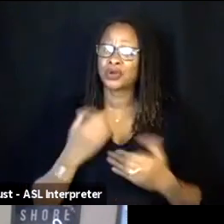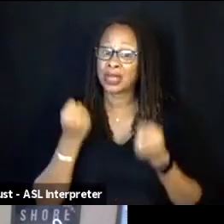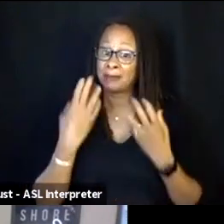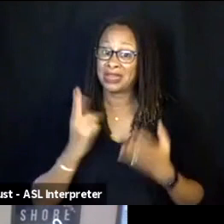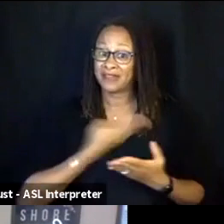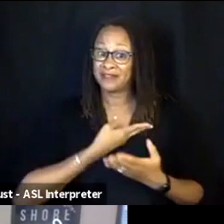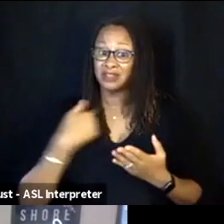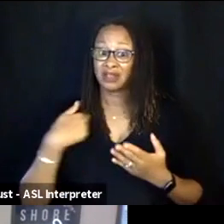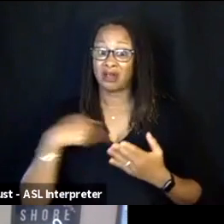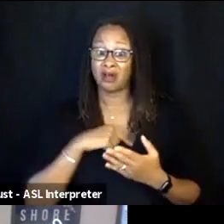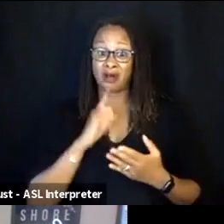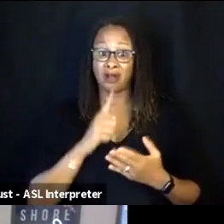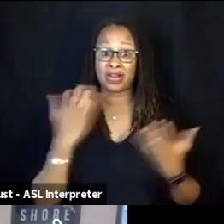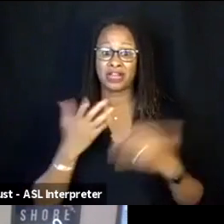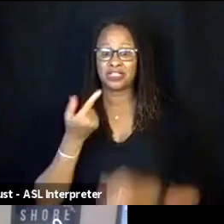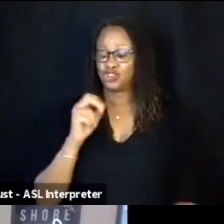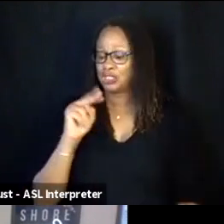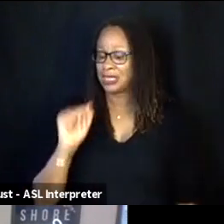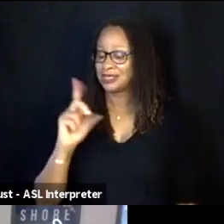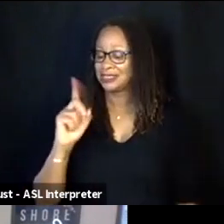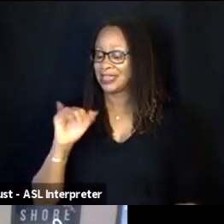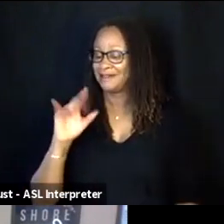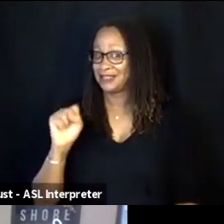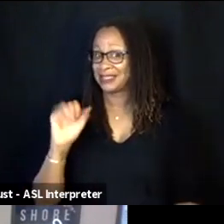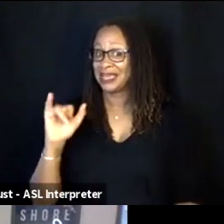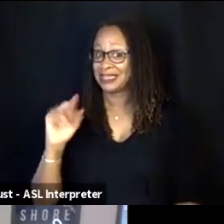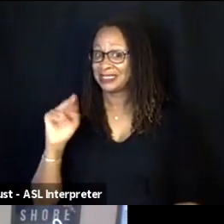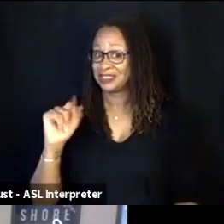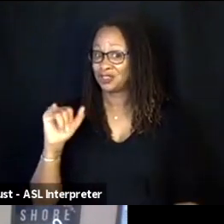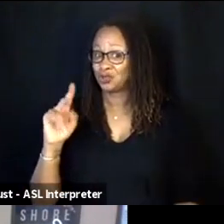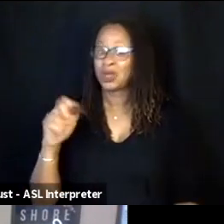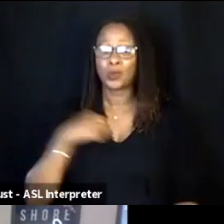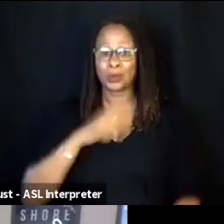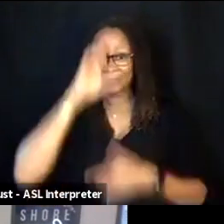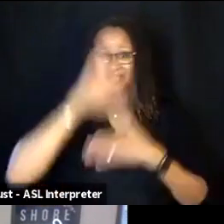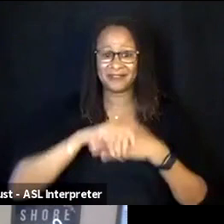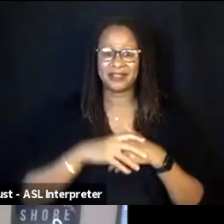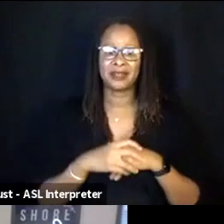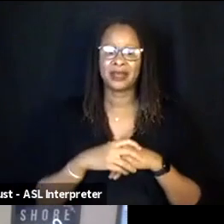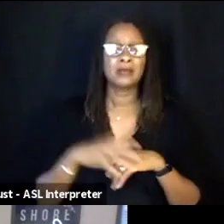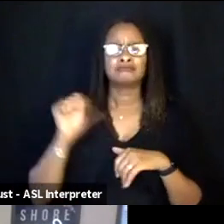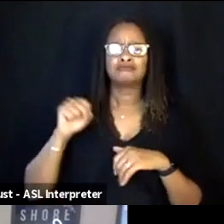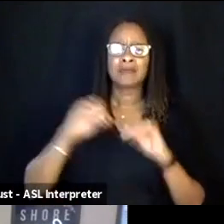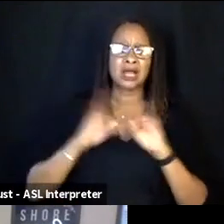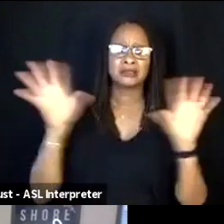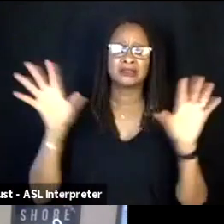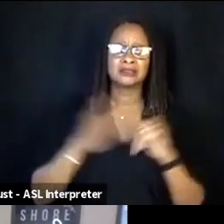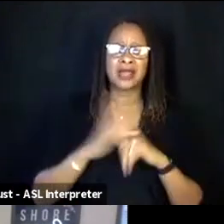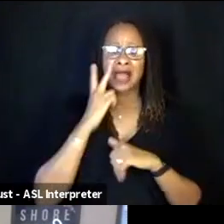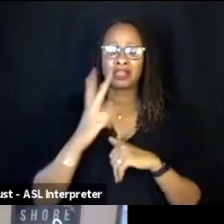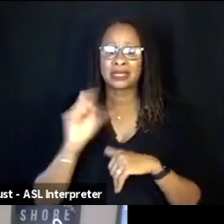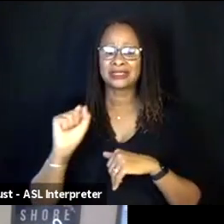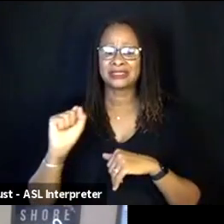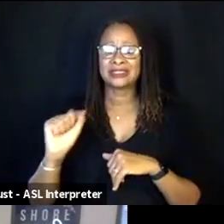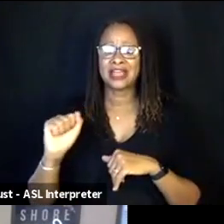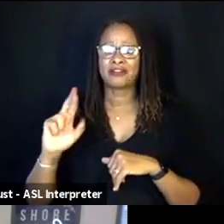believe that, right? The Geena Davis Institute, we believe that. Can you speak to that point? Yes, absolutely. Well, look at Sarah's film. I think it's